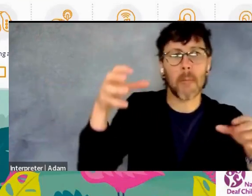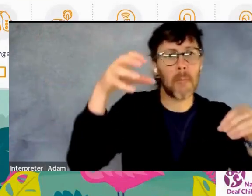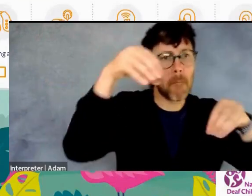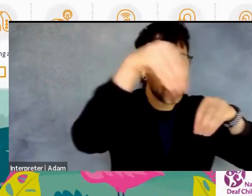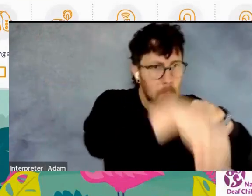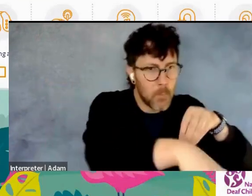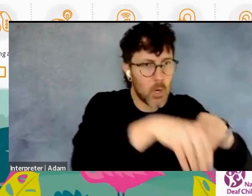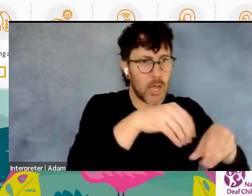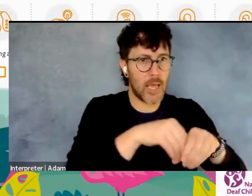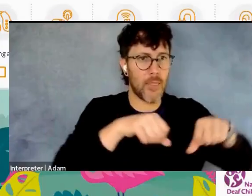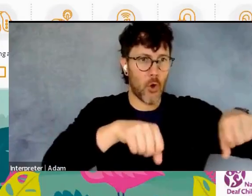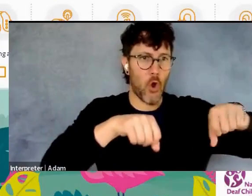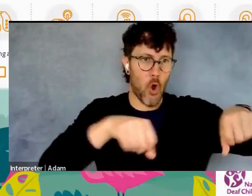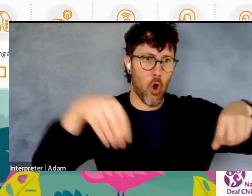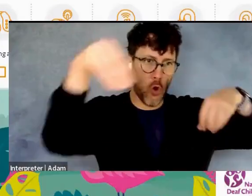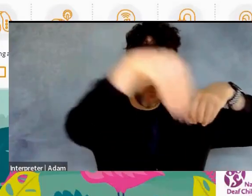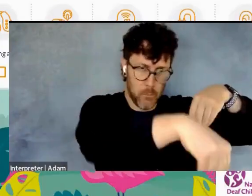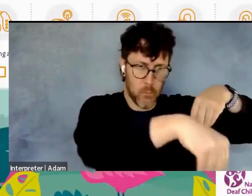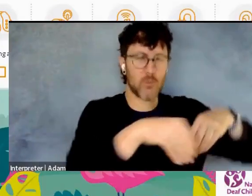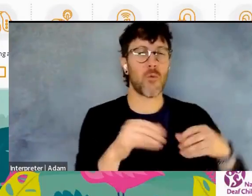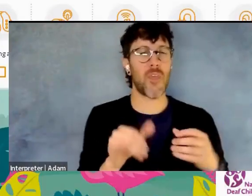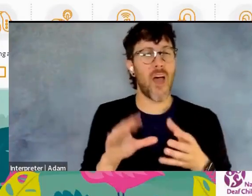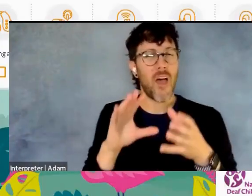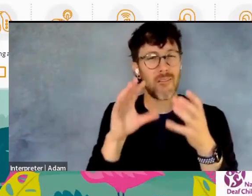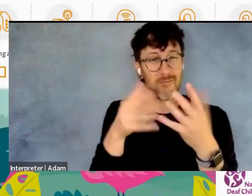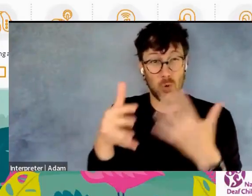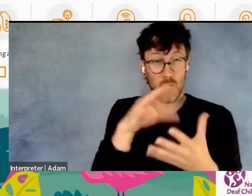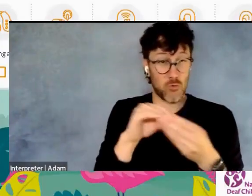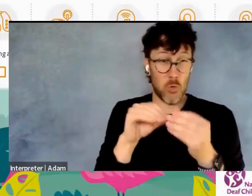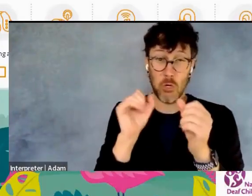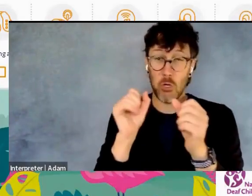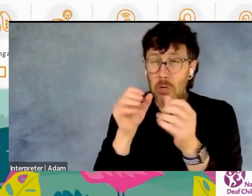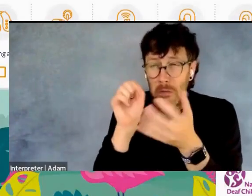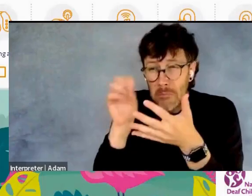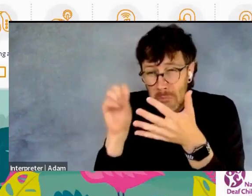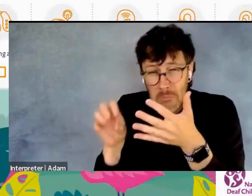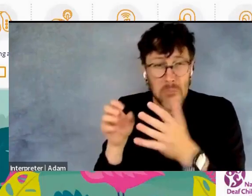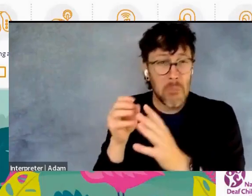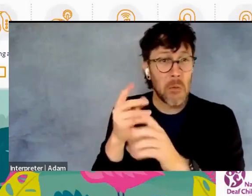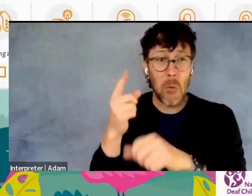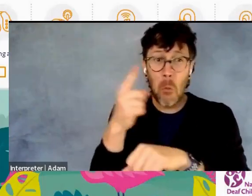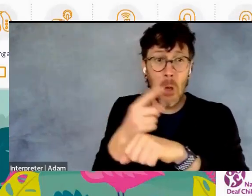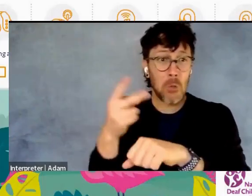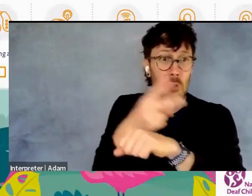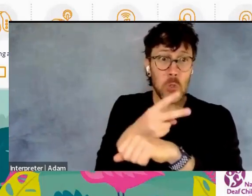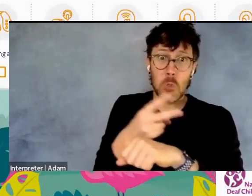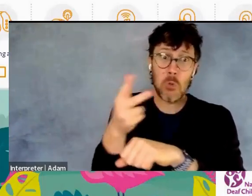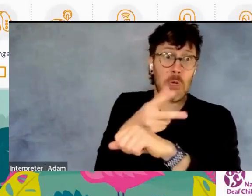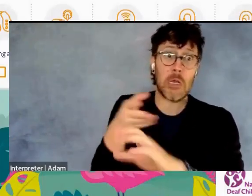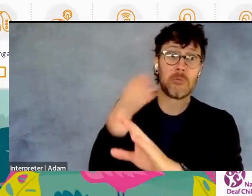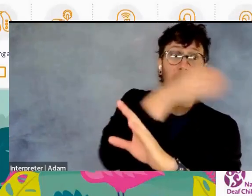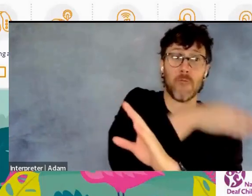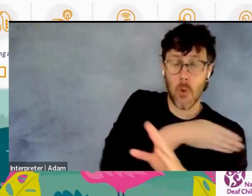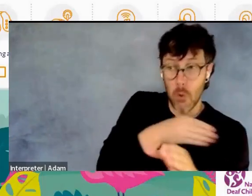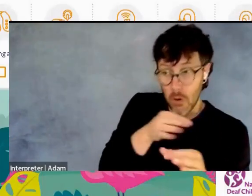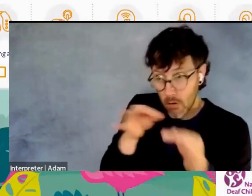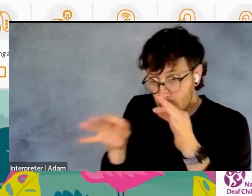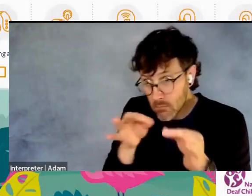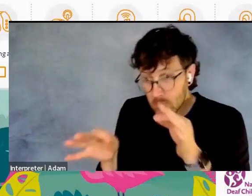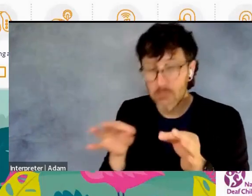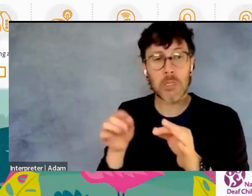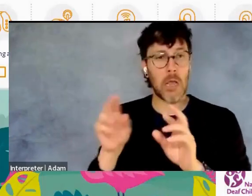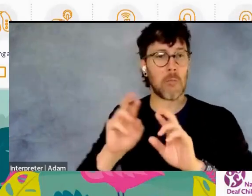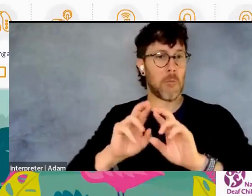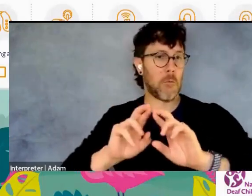story beforehand, even a couple days beforehand, to kind of prepare them for that outing.